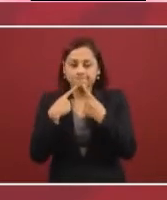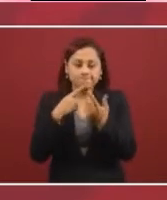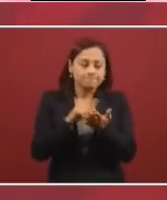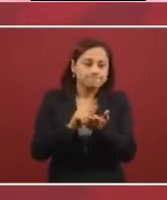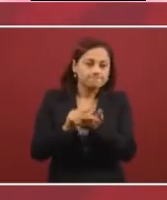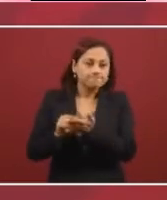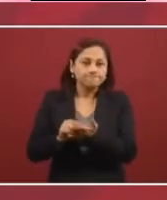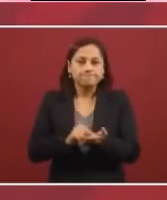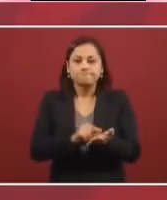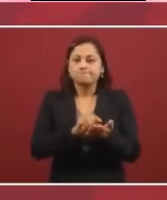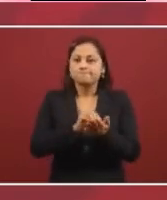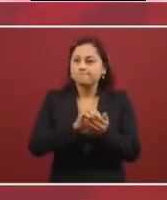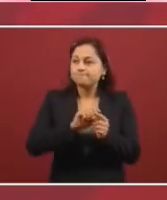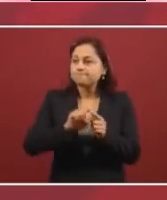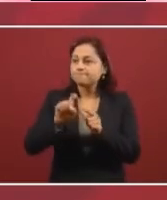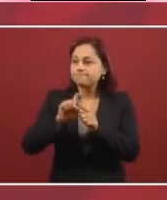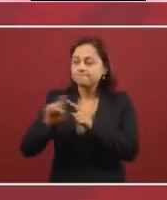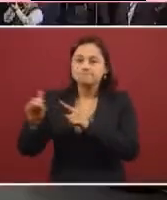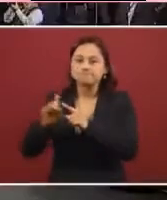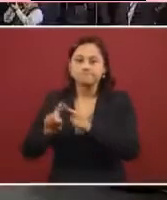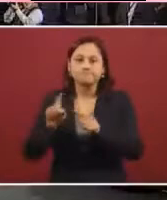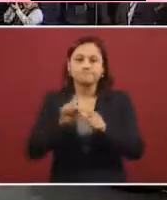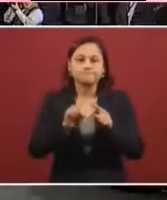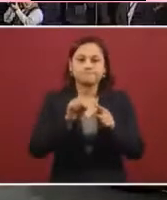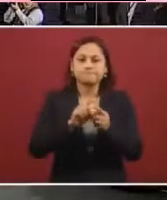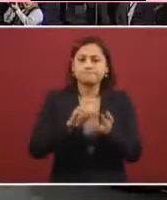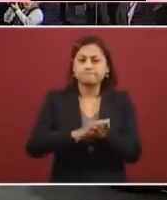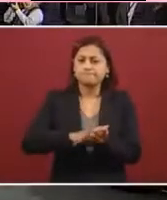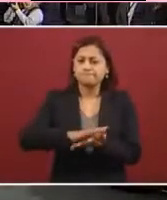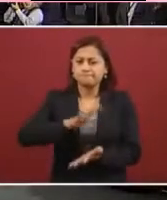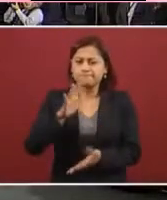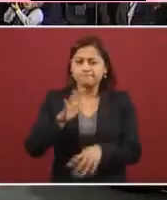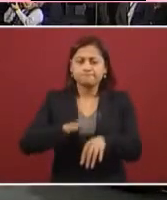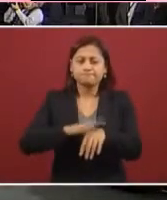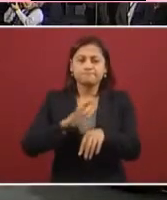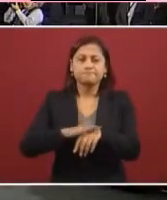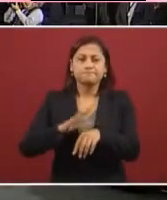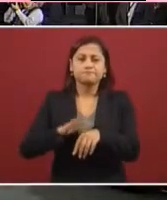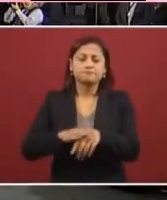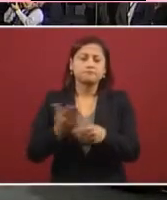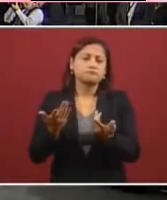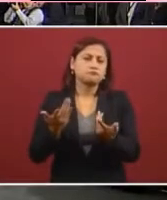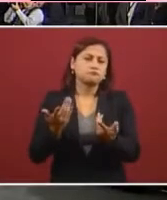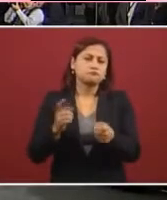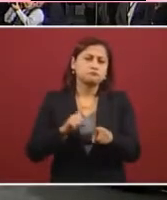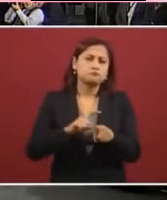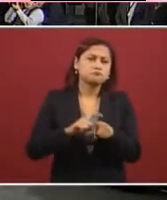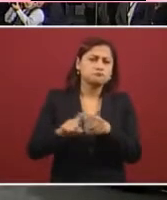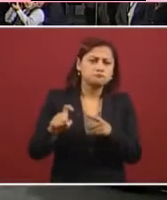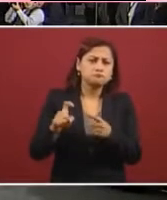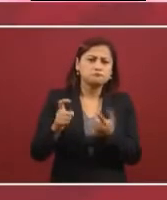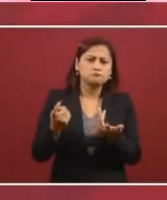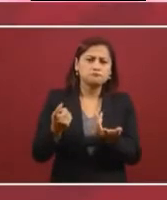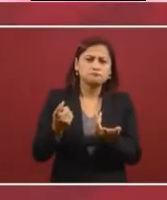y inundar las redes and to try to drown the webs with messages